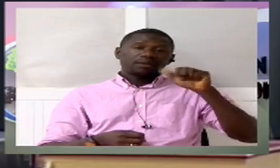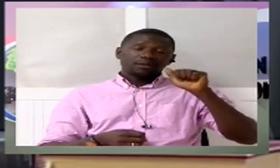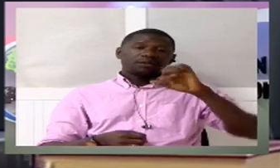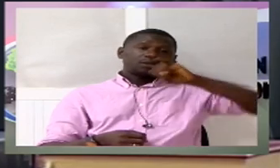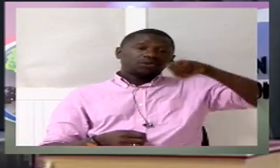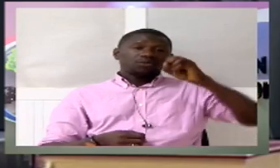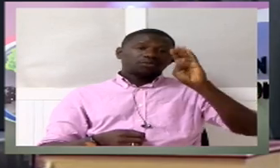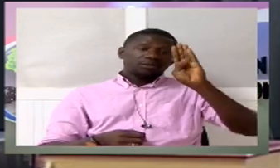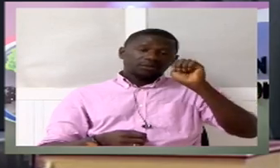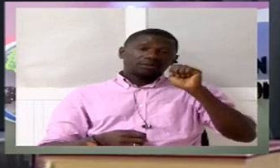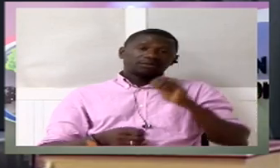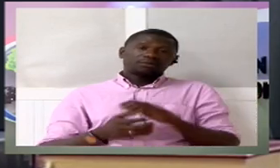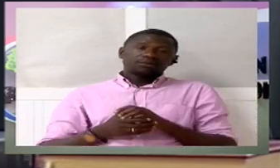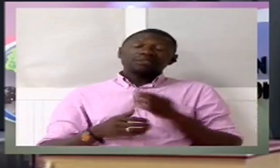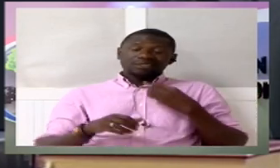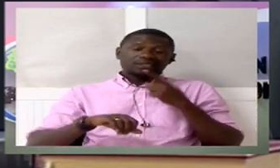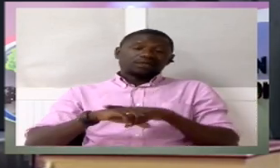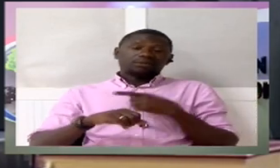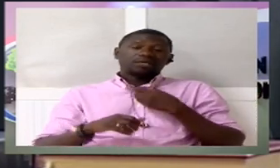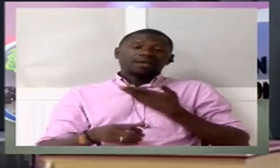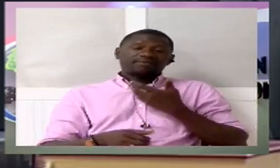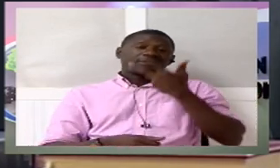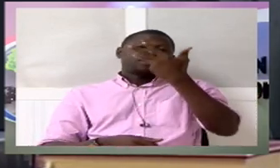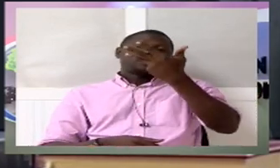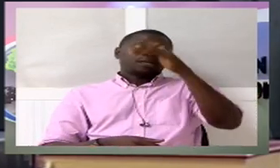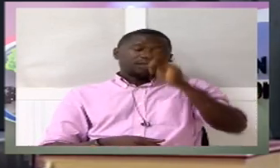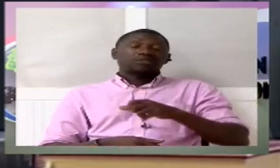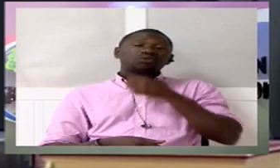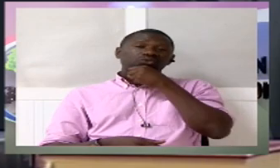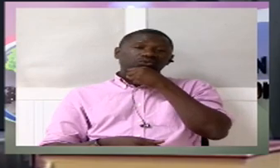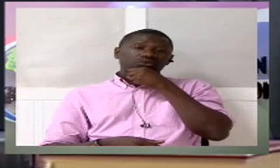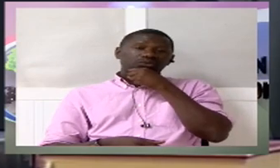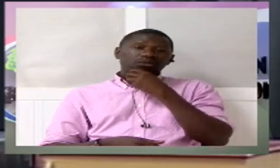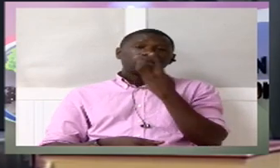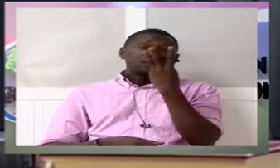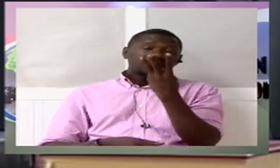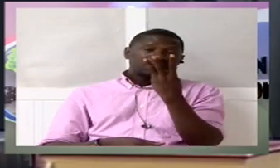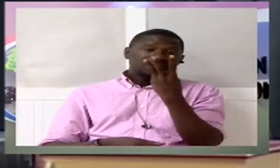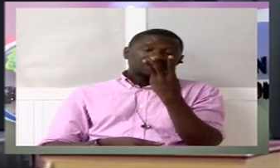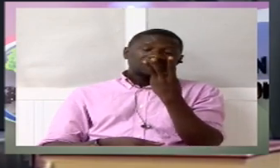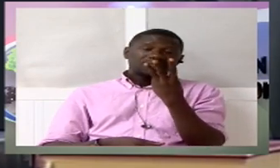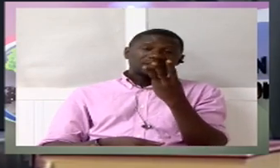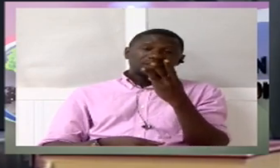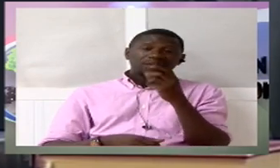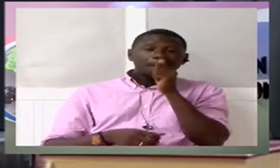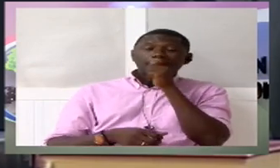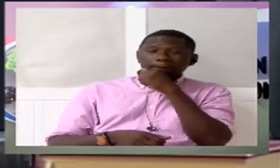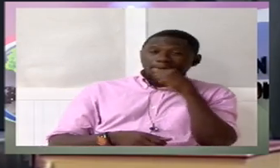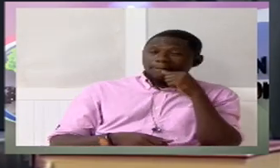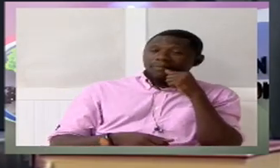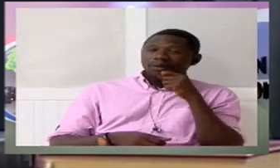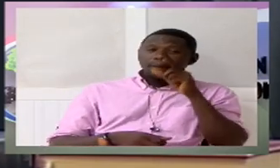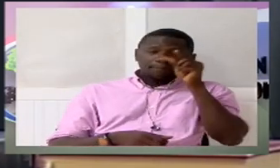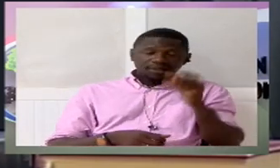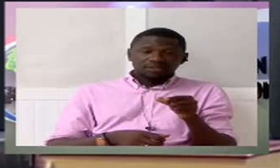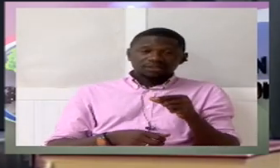9 years. Plain clothes officer Mo Saba. Three plain clothes officers. Inila driver. And their driver. Inata suoko